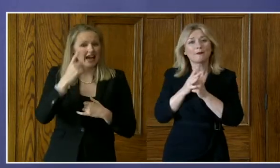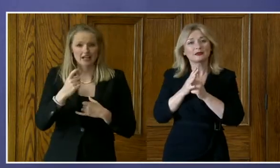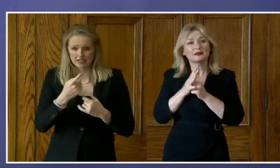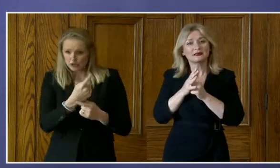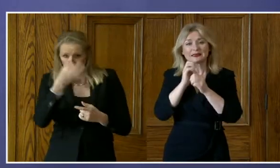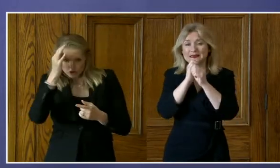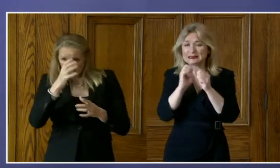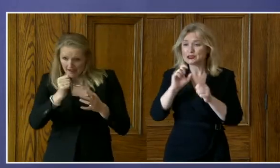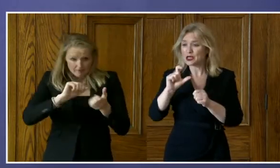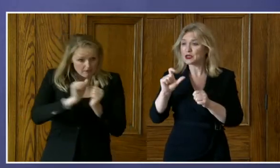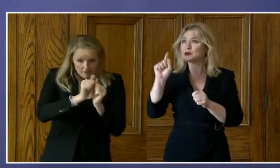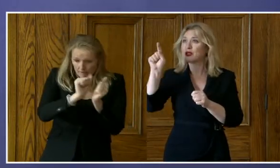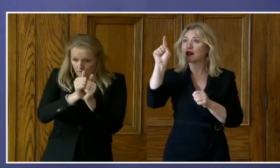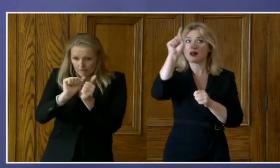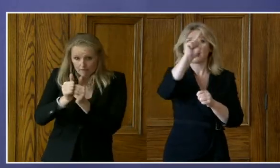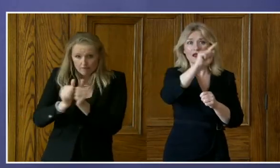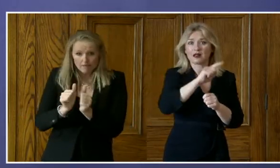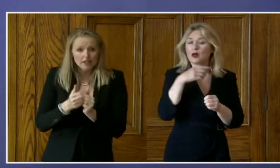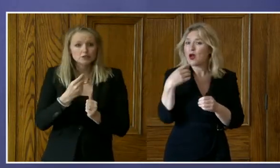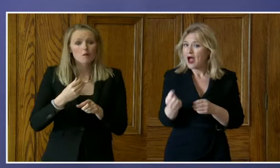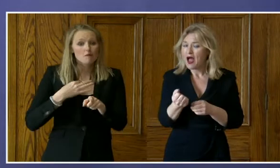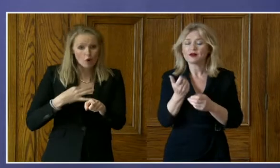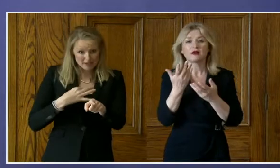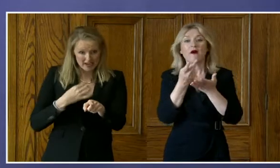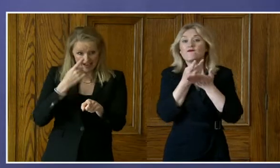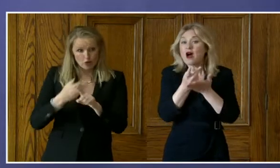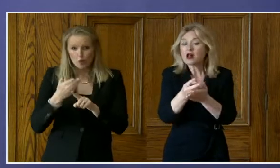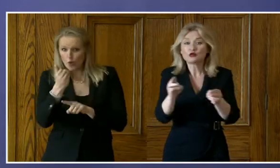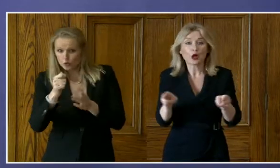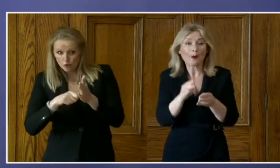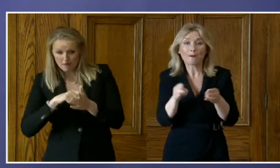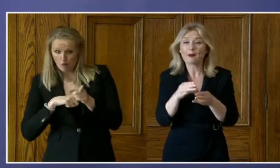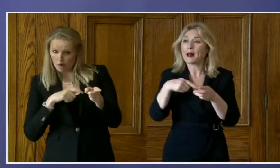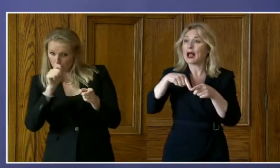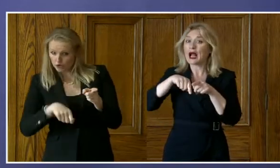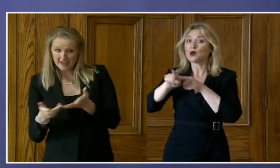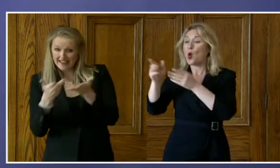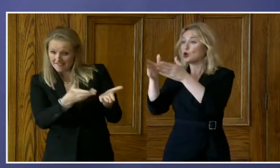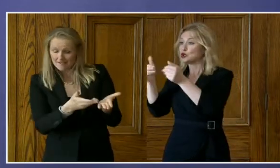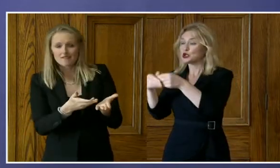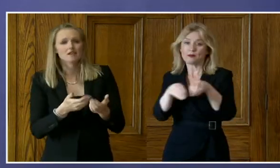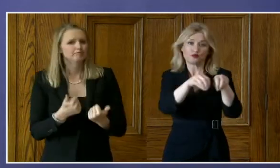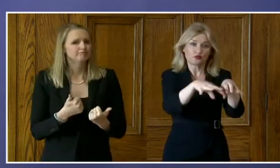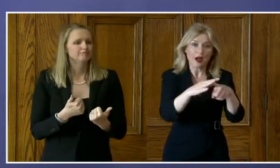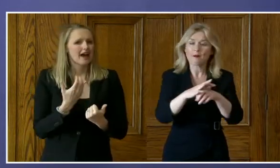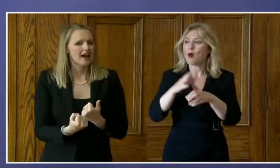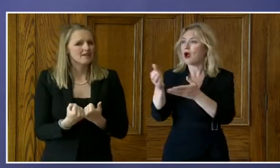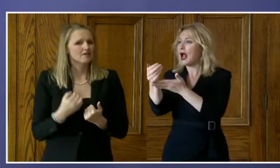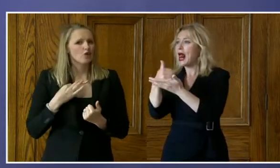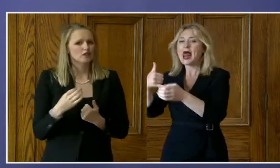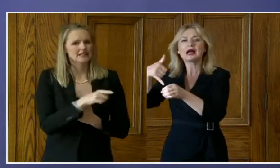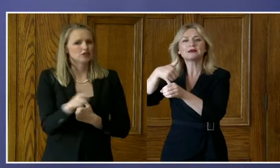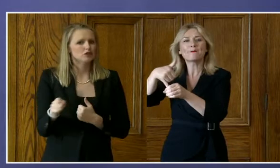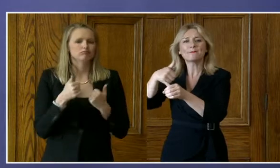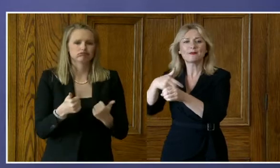council area for volunteers to do shopping or collect prescriptions for those in need. This collaborative effort